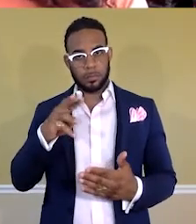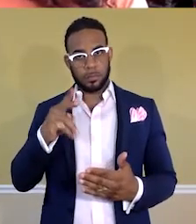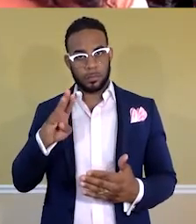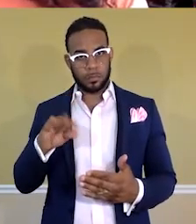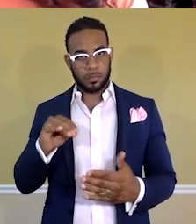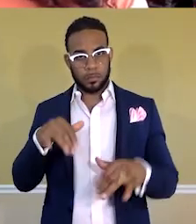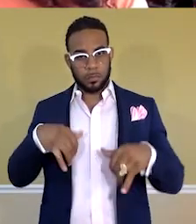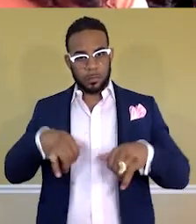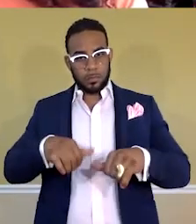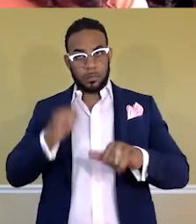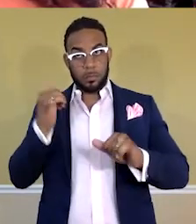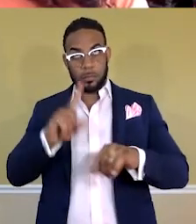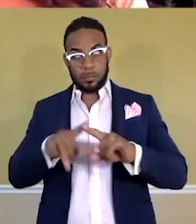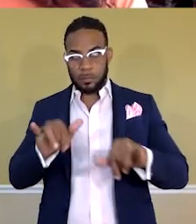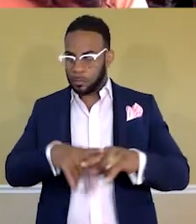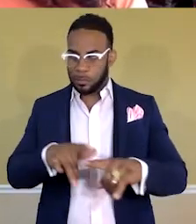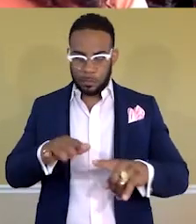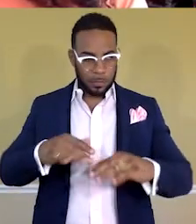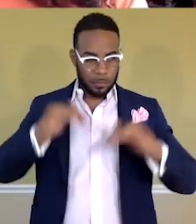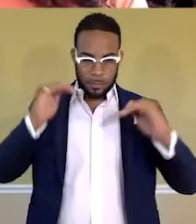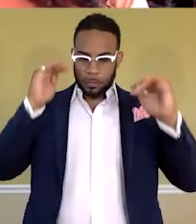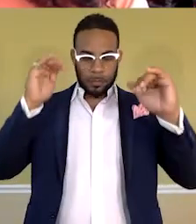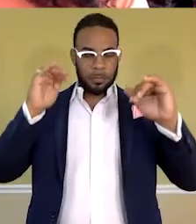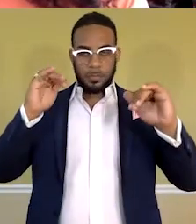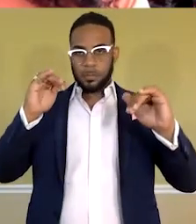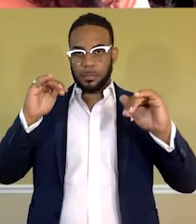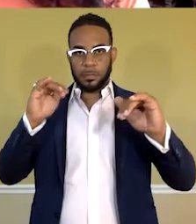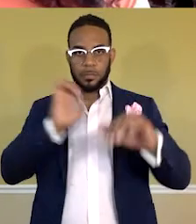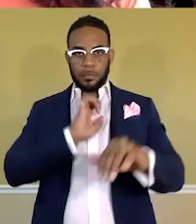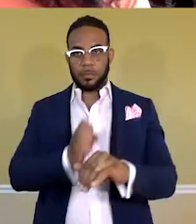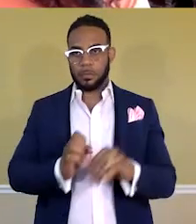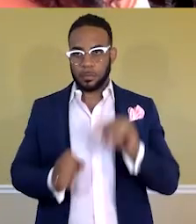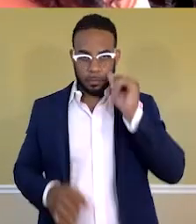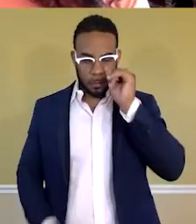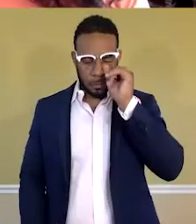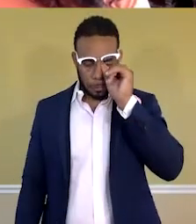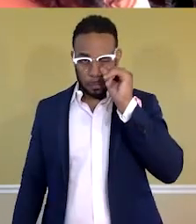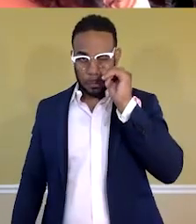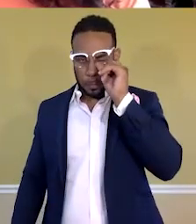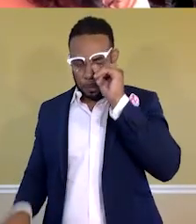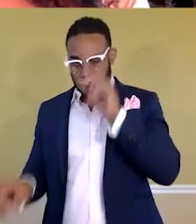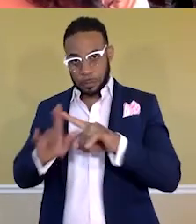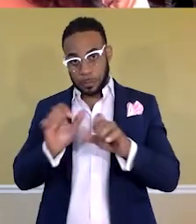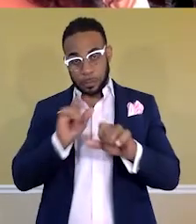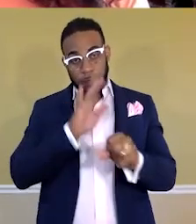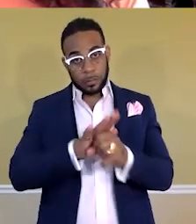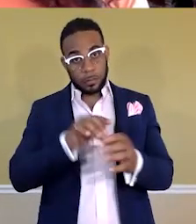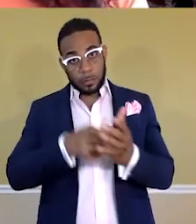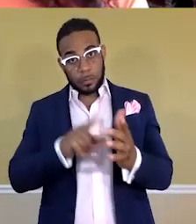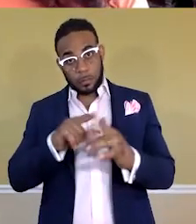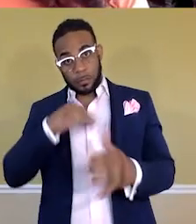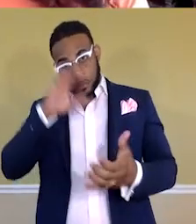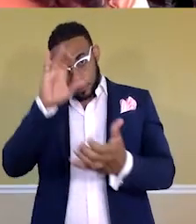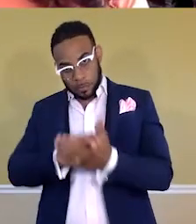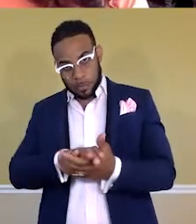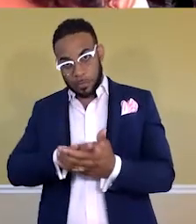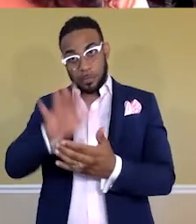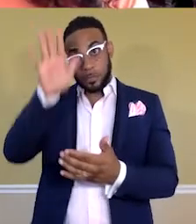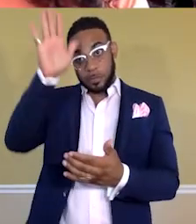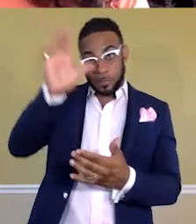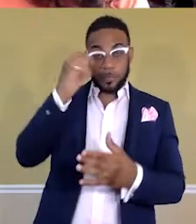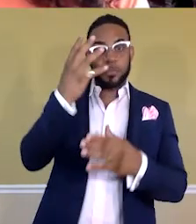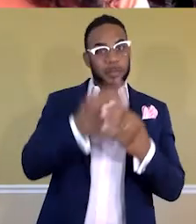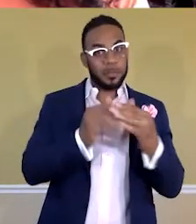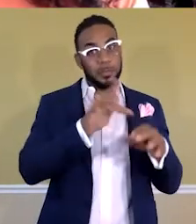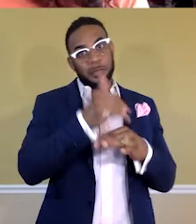lawn all at the same time. She was very high Leo energy. I also want to dedicate this to my husband's grandfather, who passed